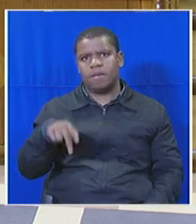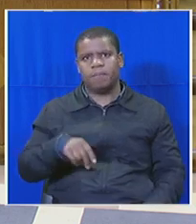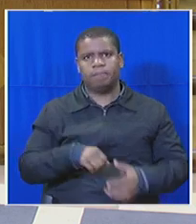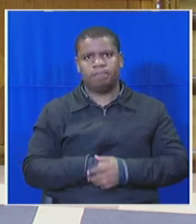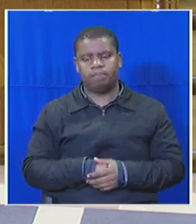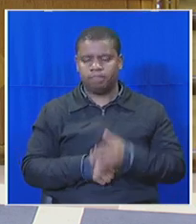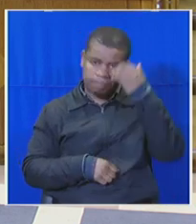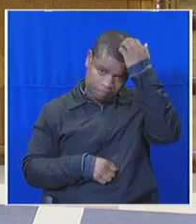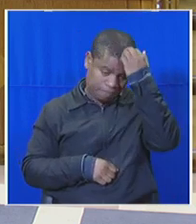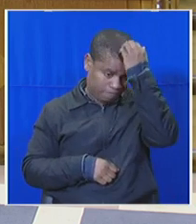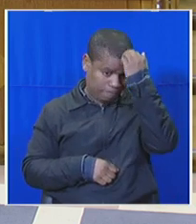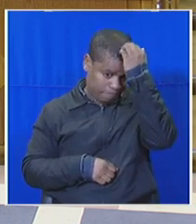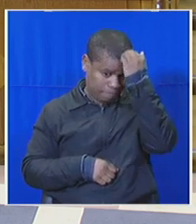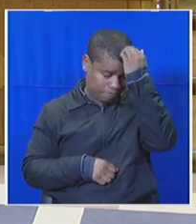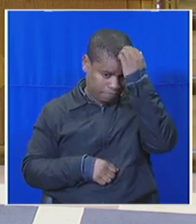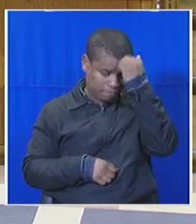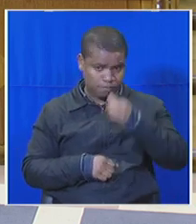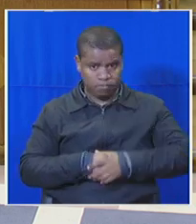member.